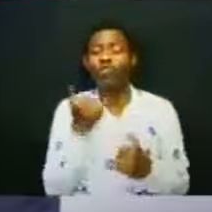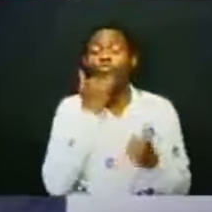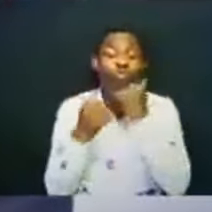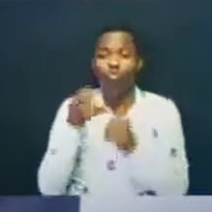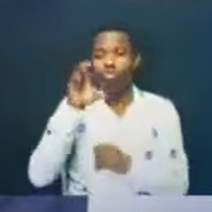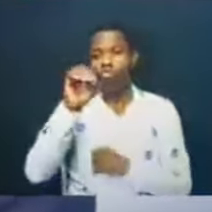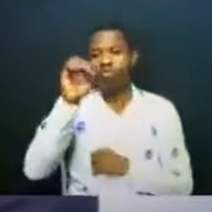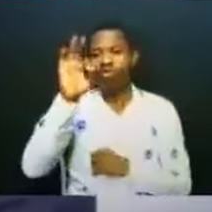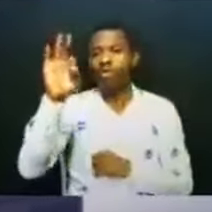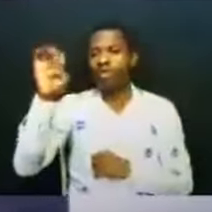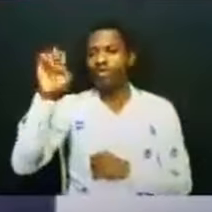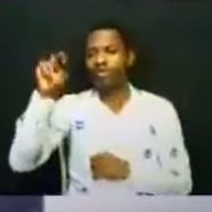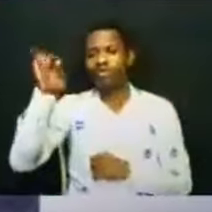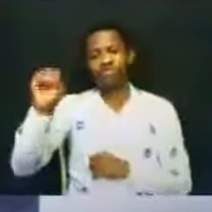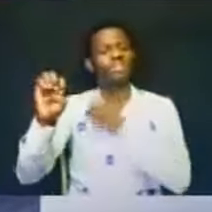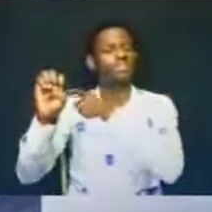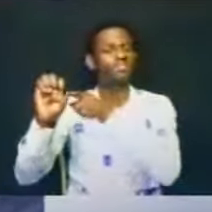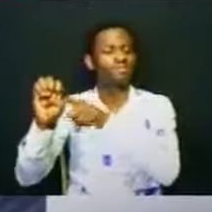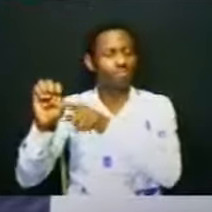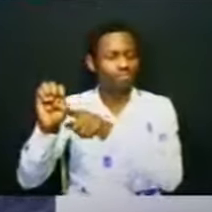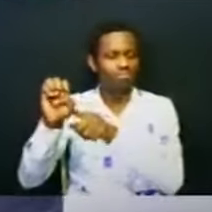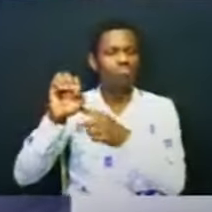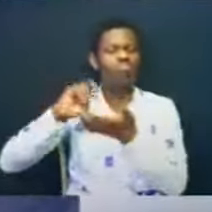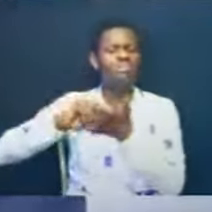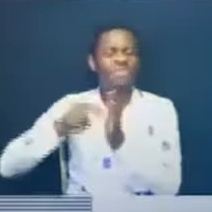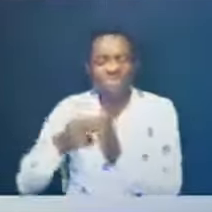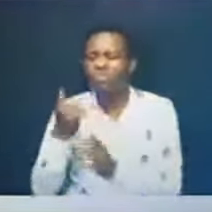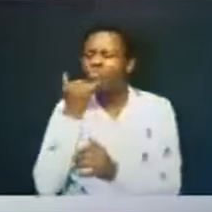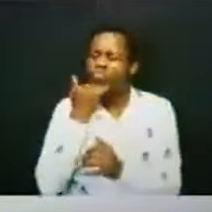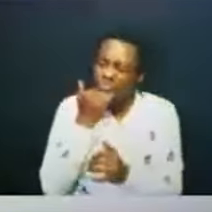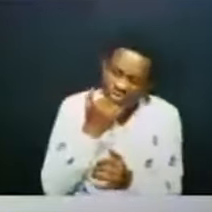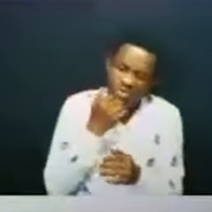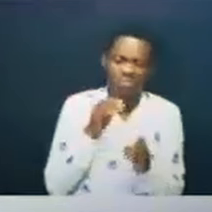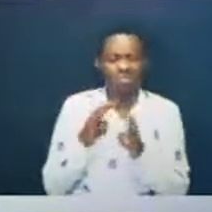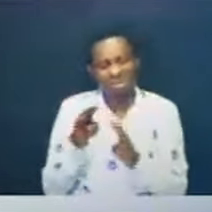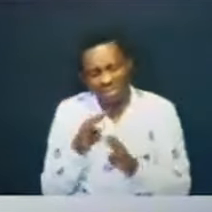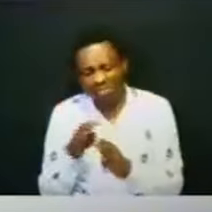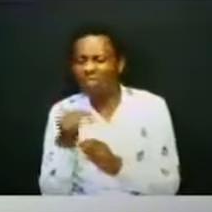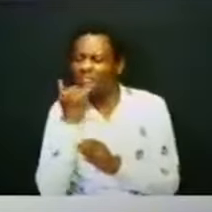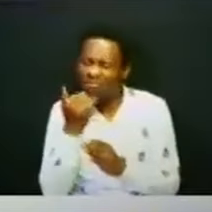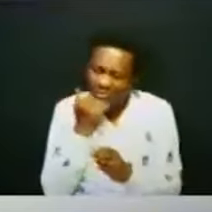are talking about a cause of transgression or wrong.